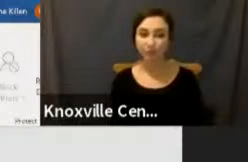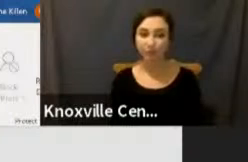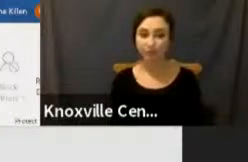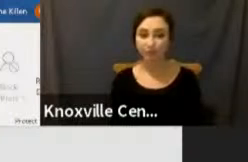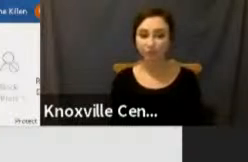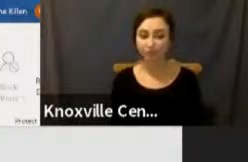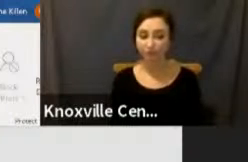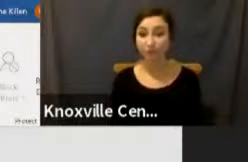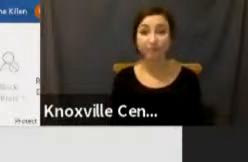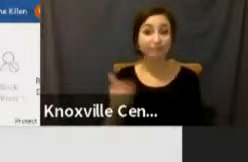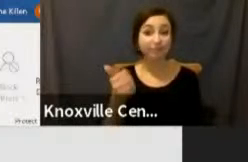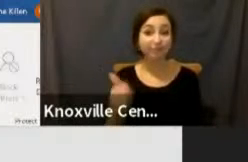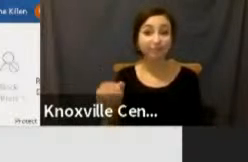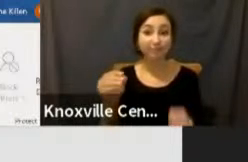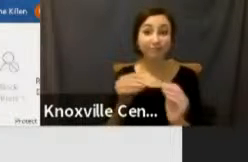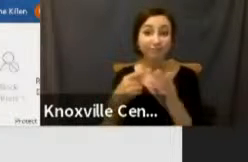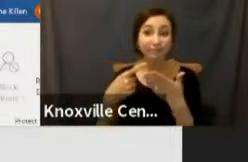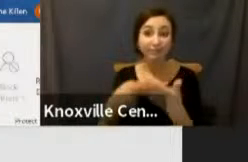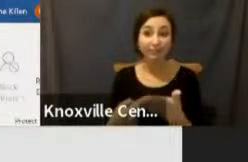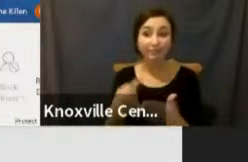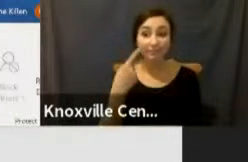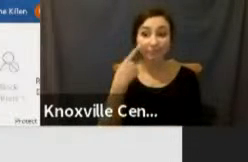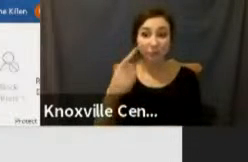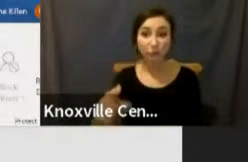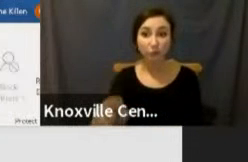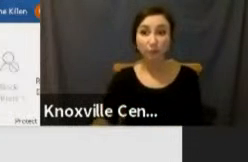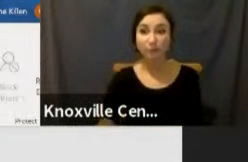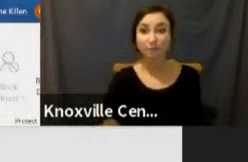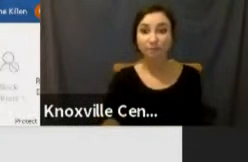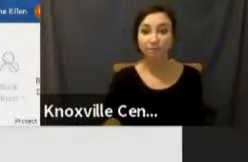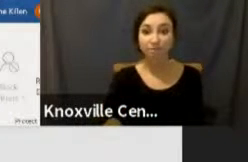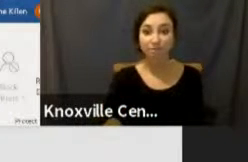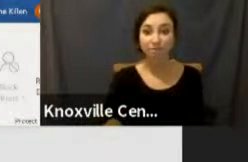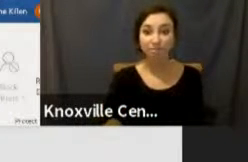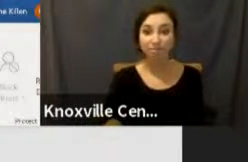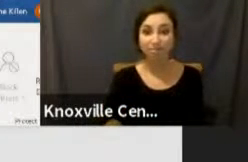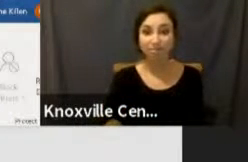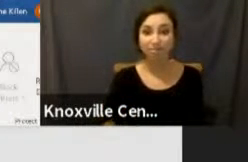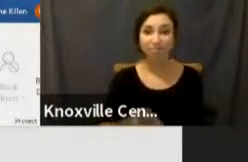Any other discussion on, I guess, renamed